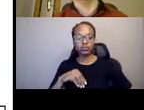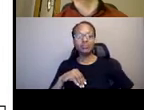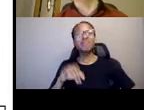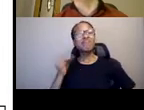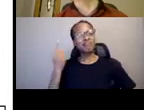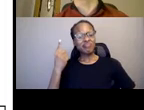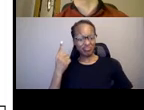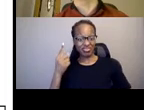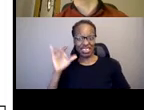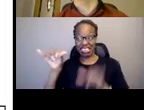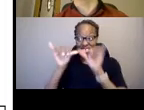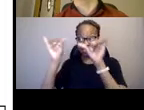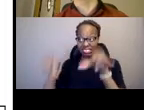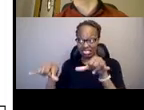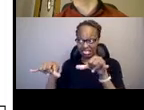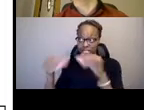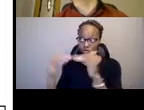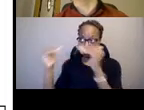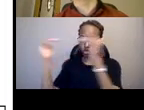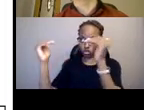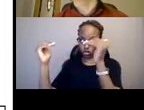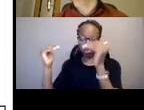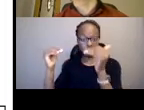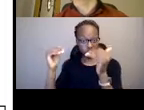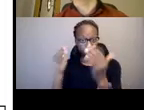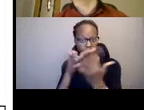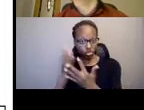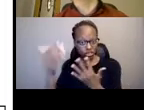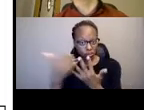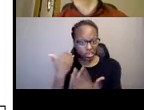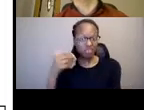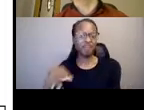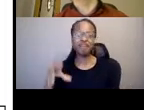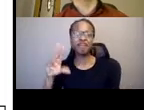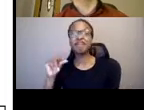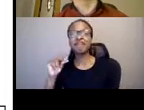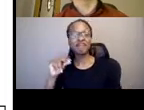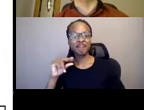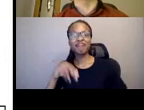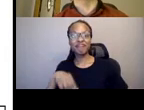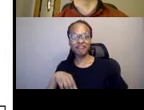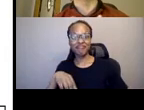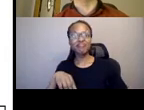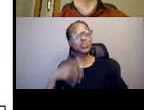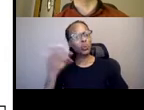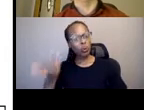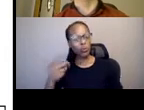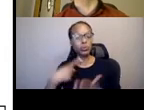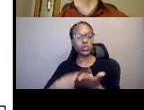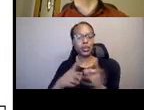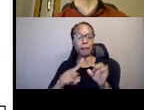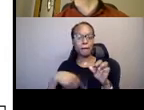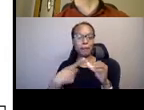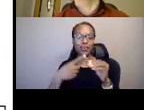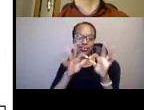transparent. So it creates, that's where, so when we talk about systems, well, I'm giving you sort of the background of the structure